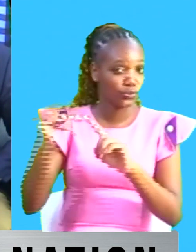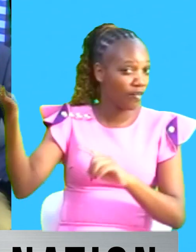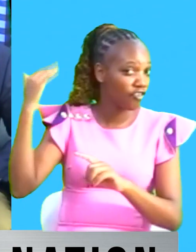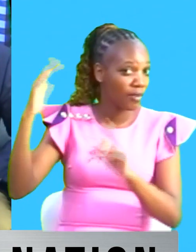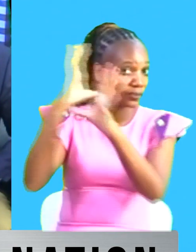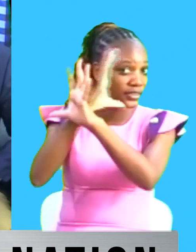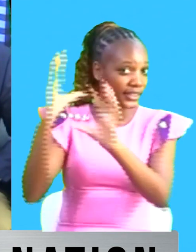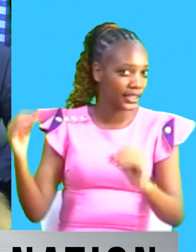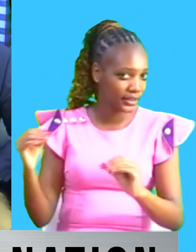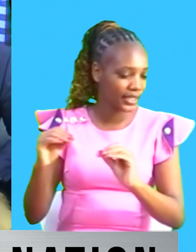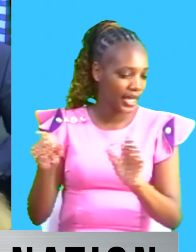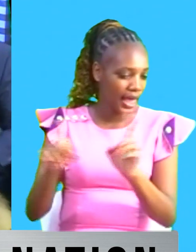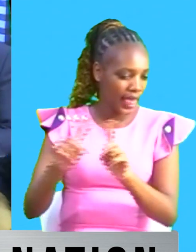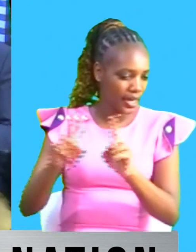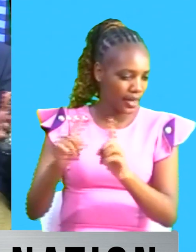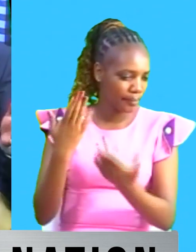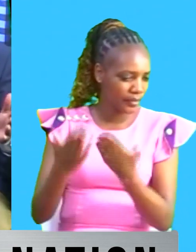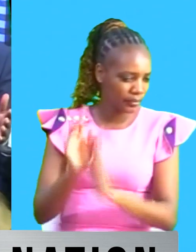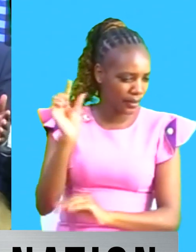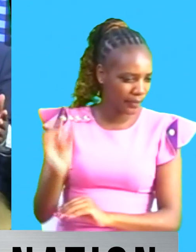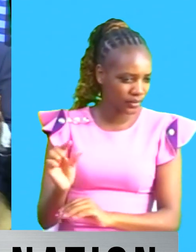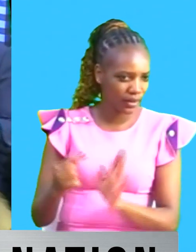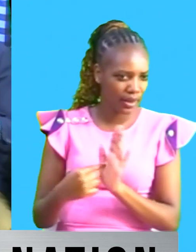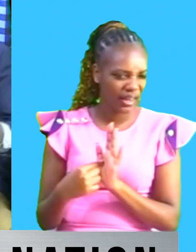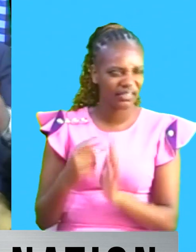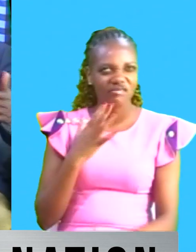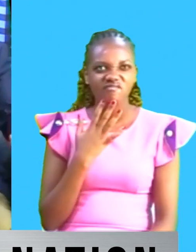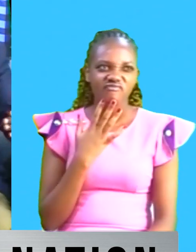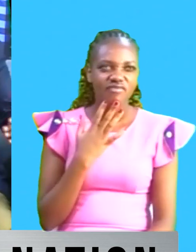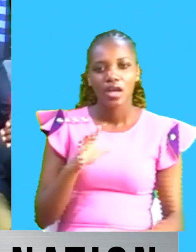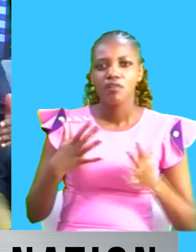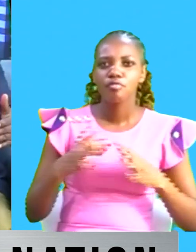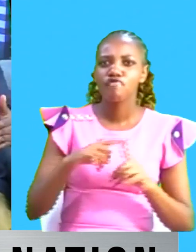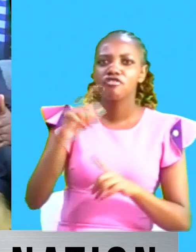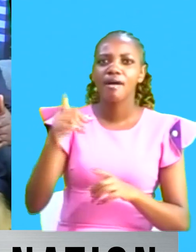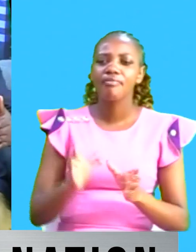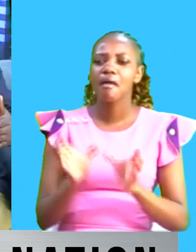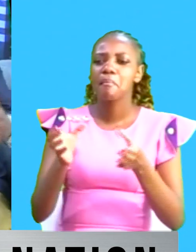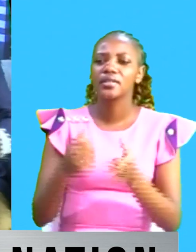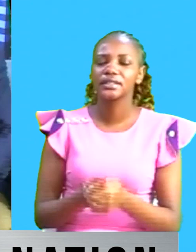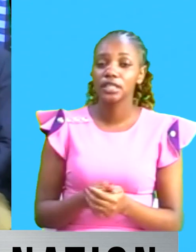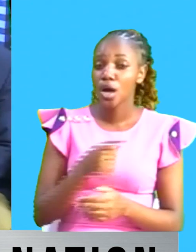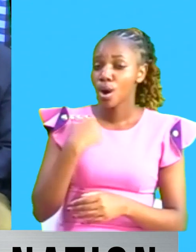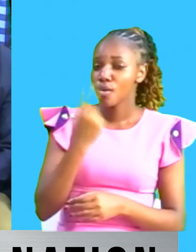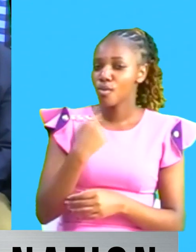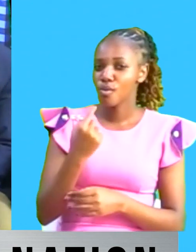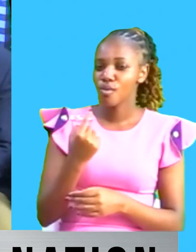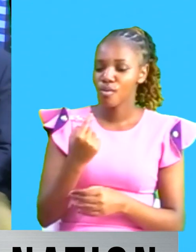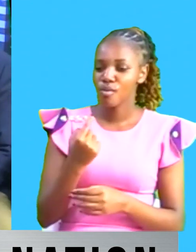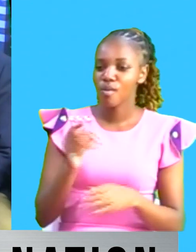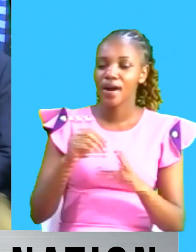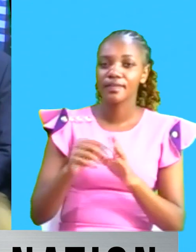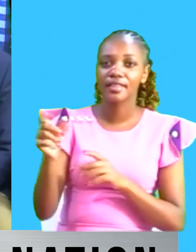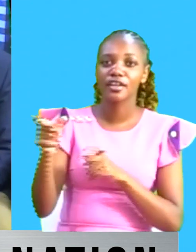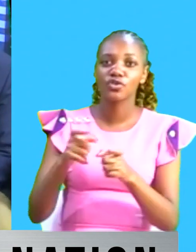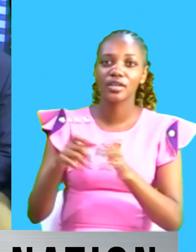also somebody like people who are basically from the other party that used to be the ruling party and what have